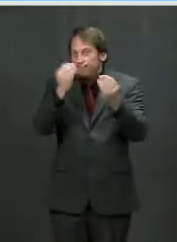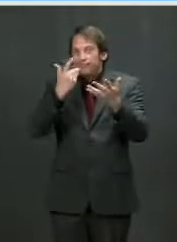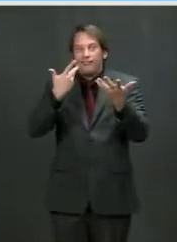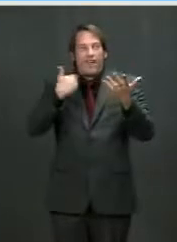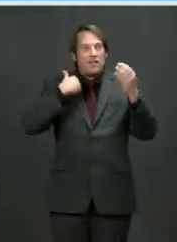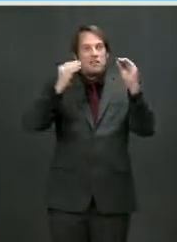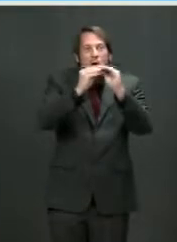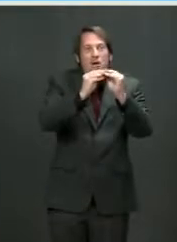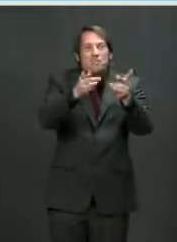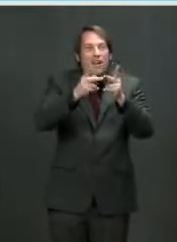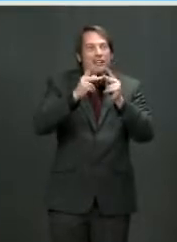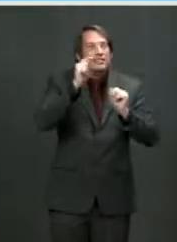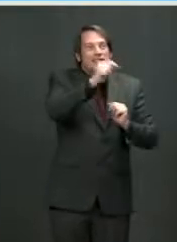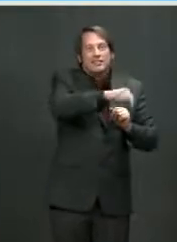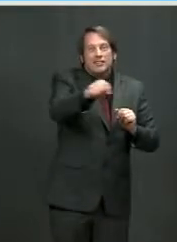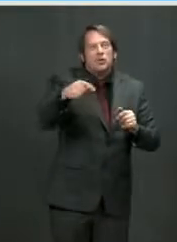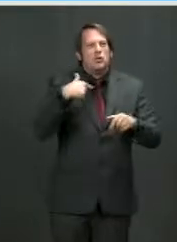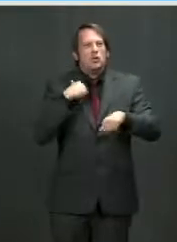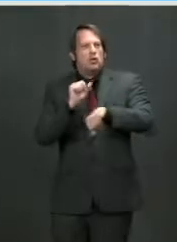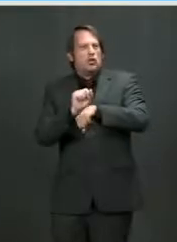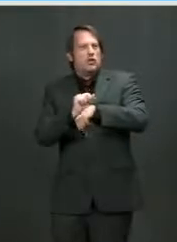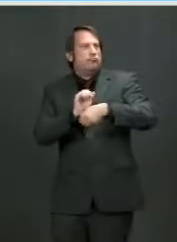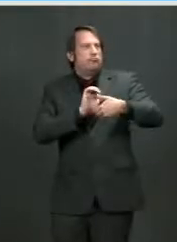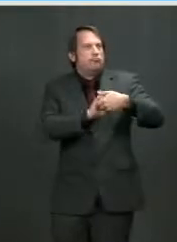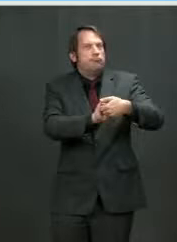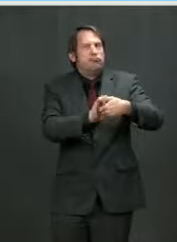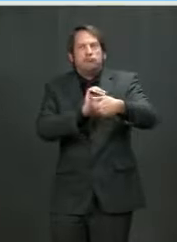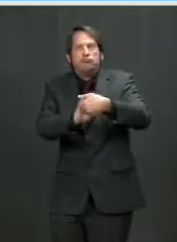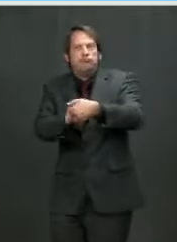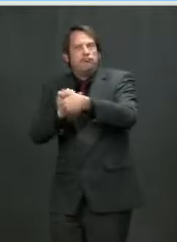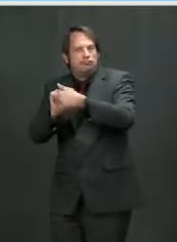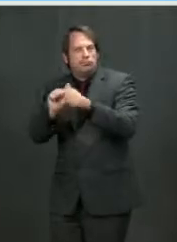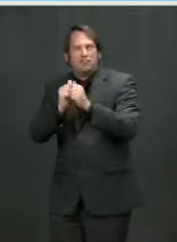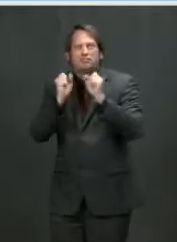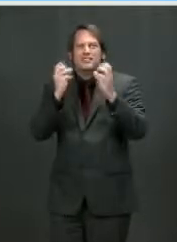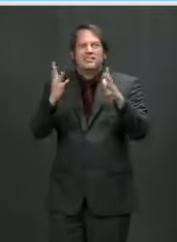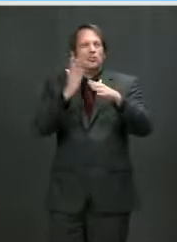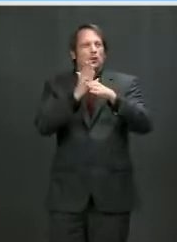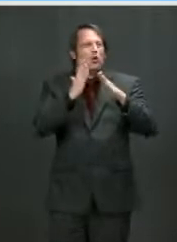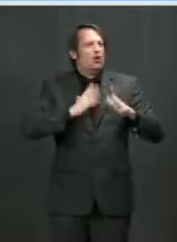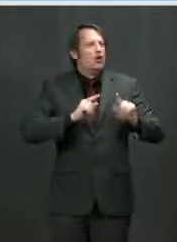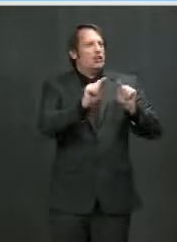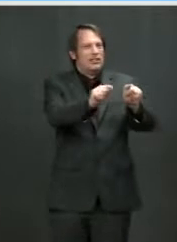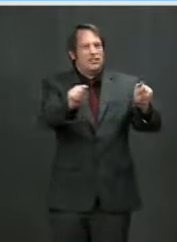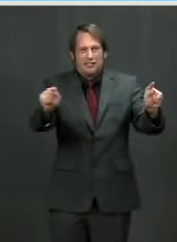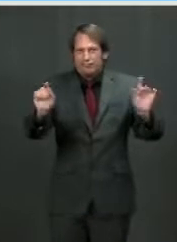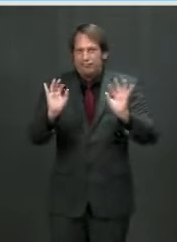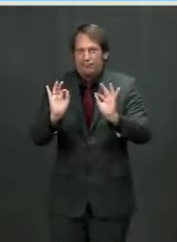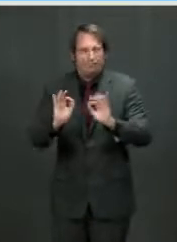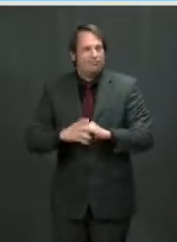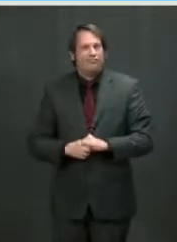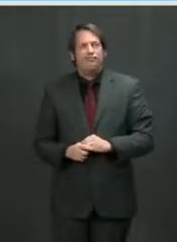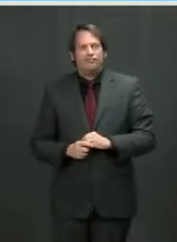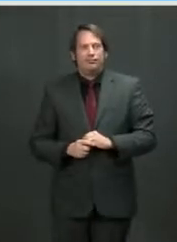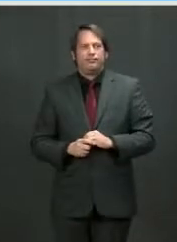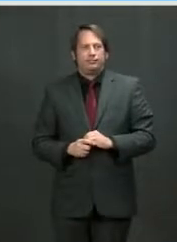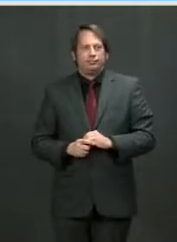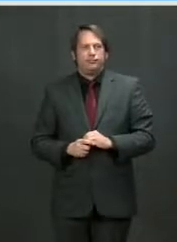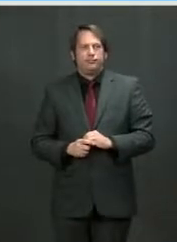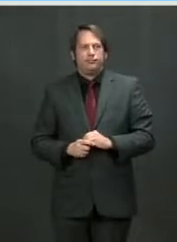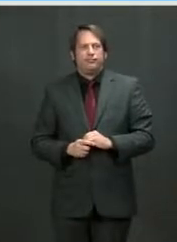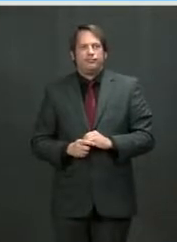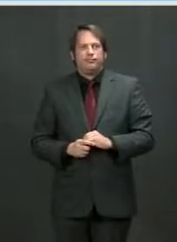our partners. But, as the President also underscored, even as we vaccinate Americans in